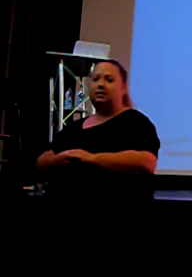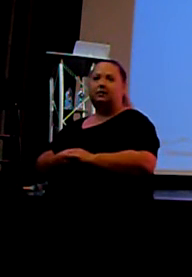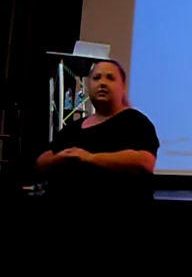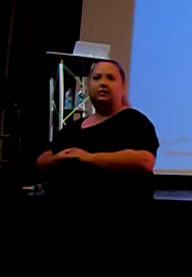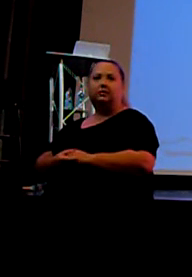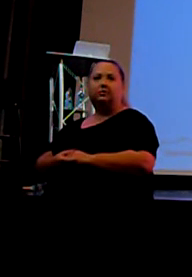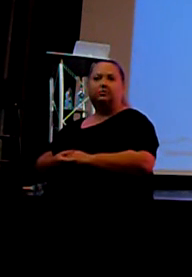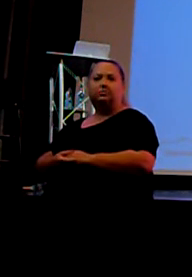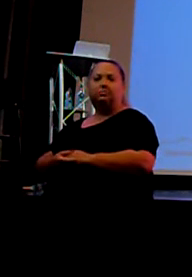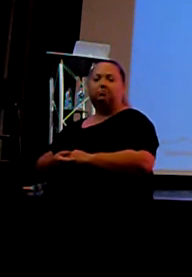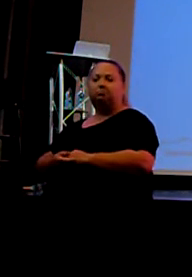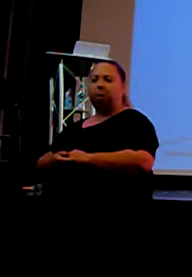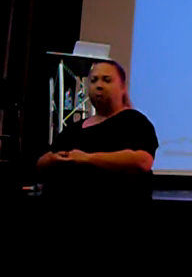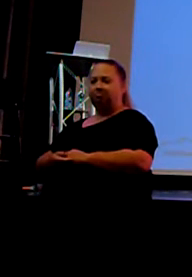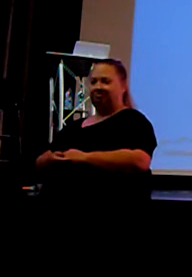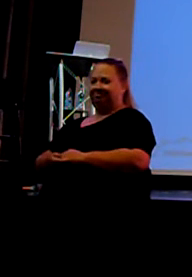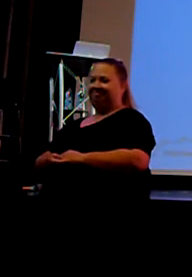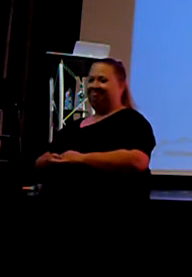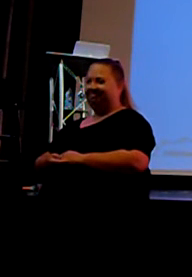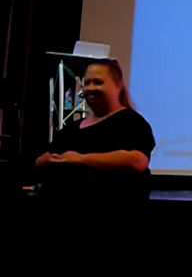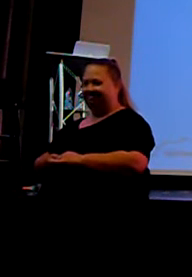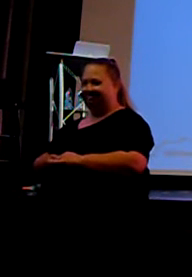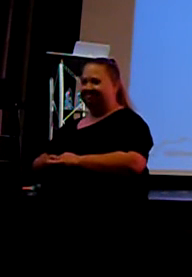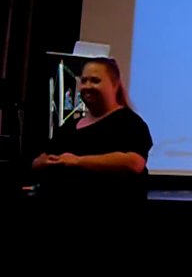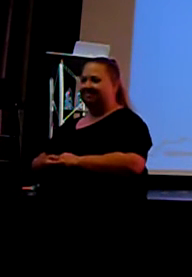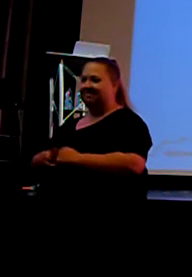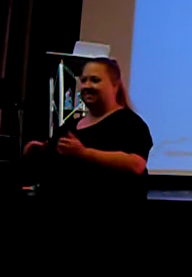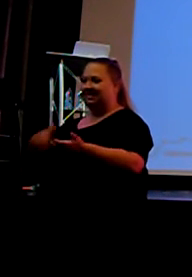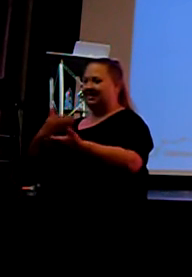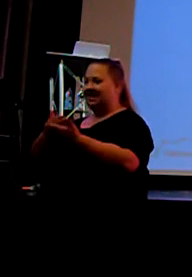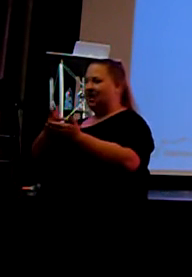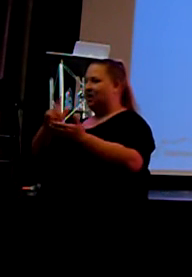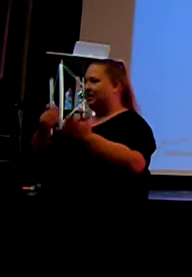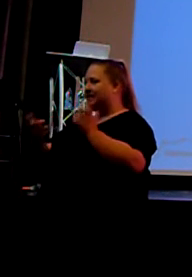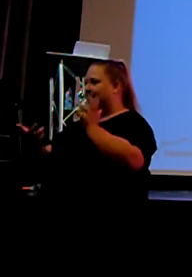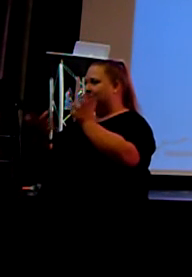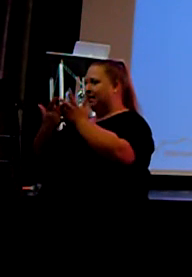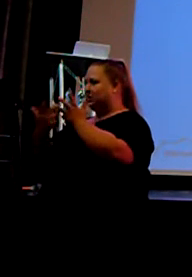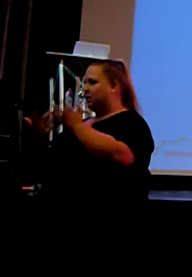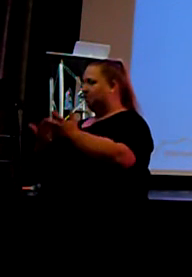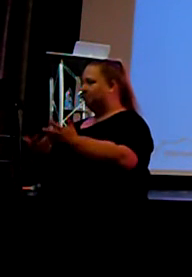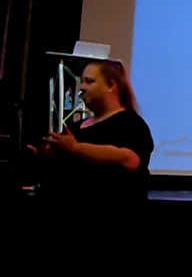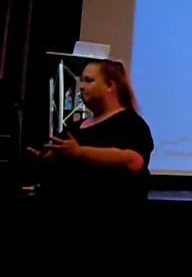that we are working with, and they all need to match up.